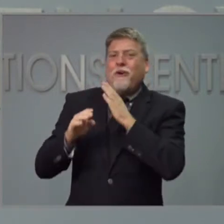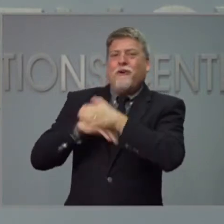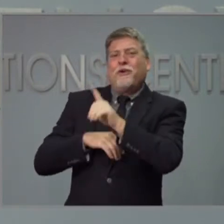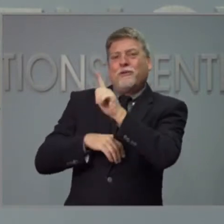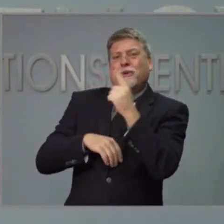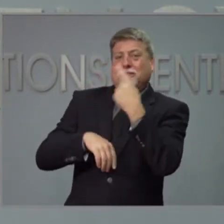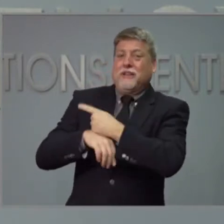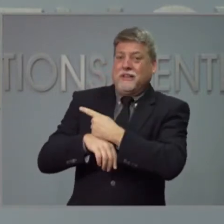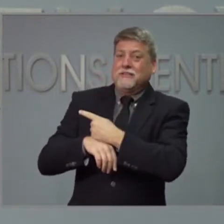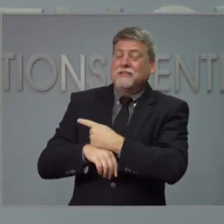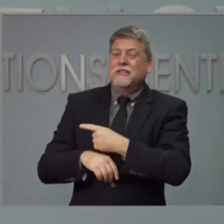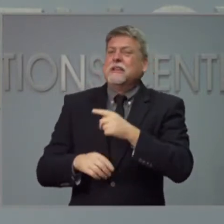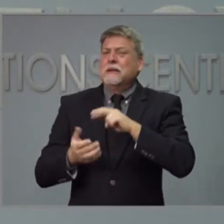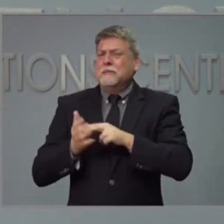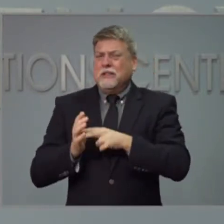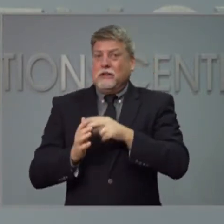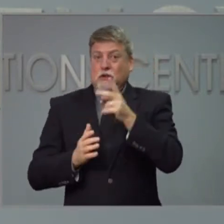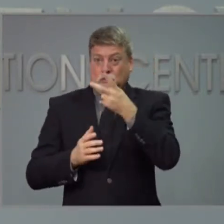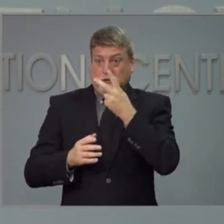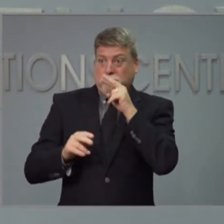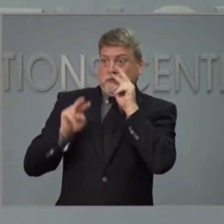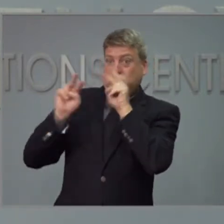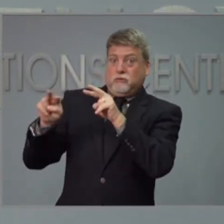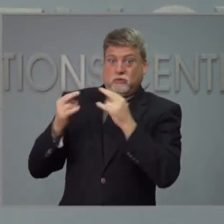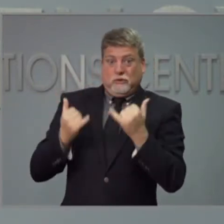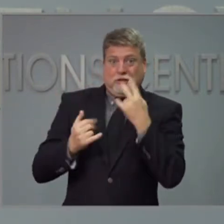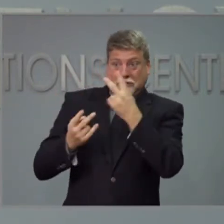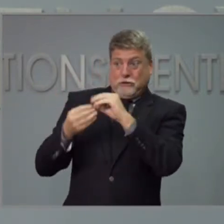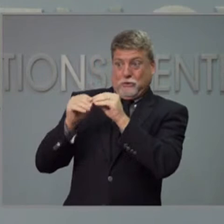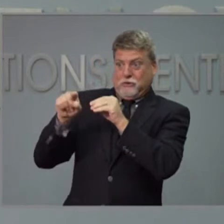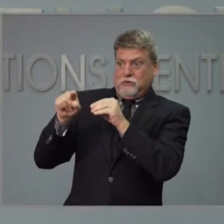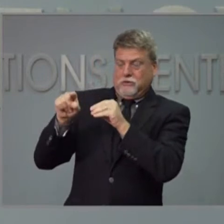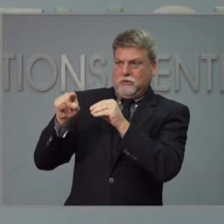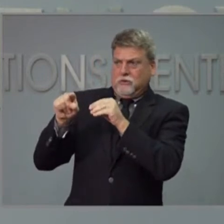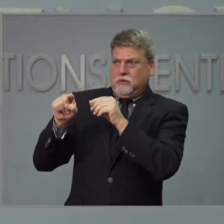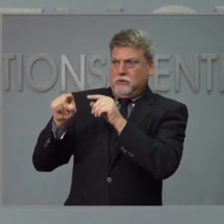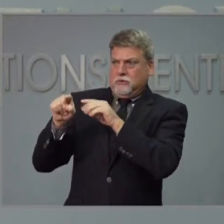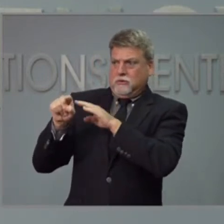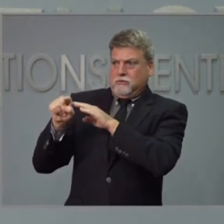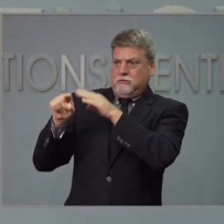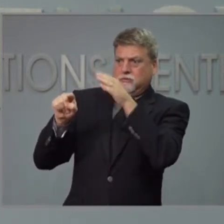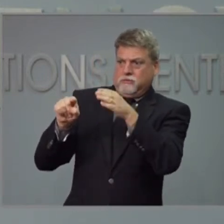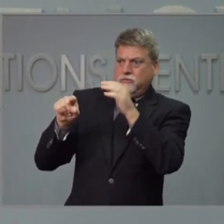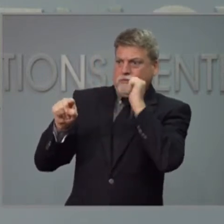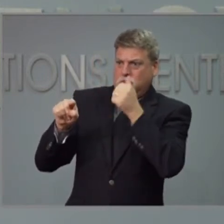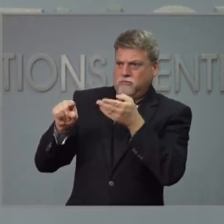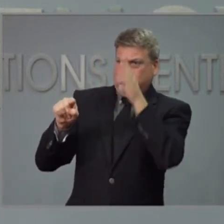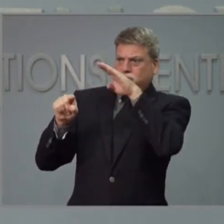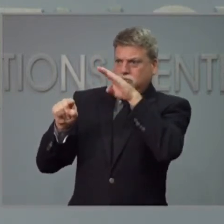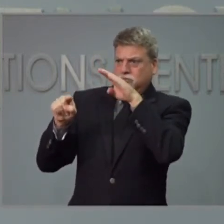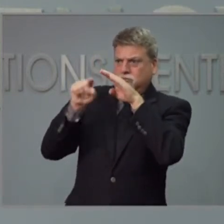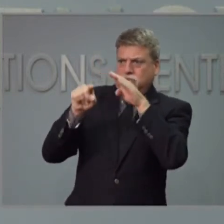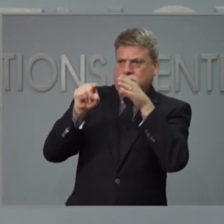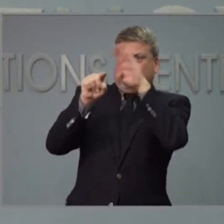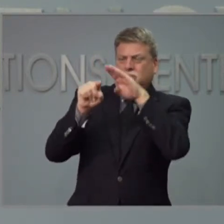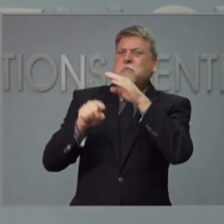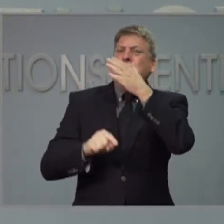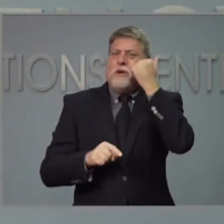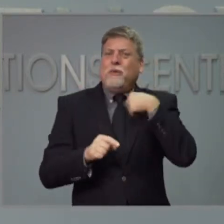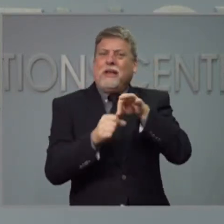will see a one-time increase in hospitalizations and then a continued higher number under this new